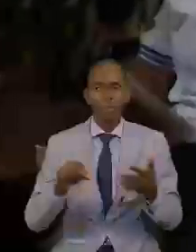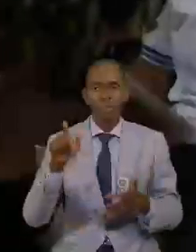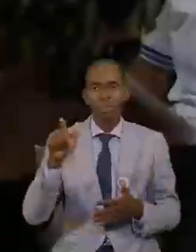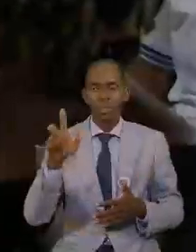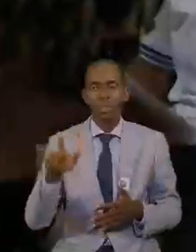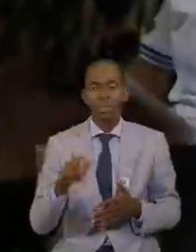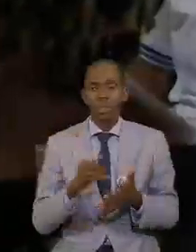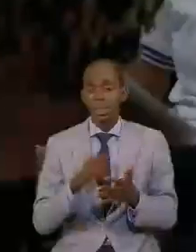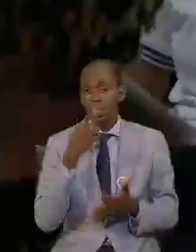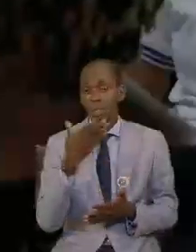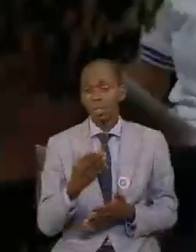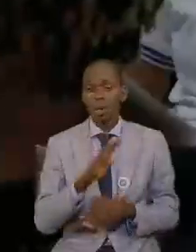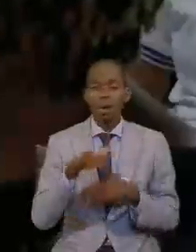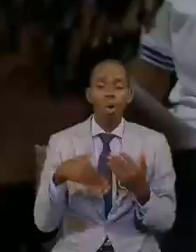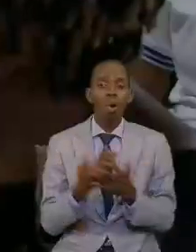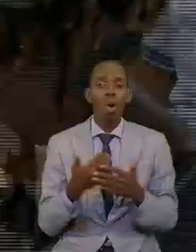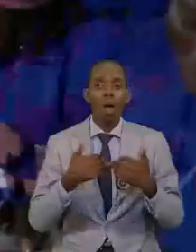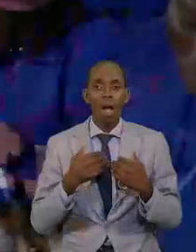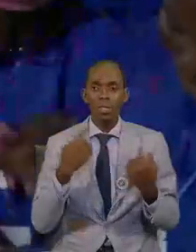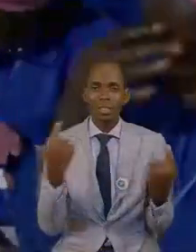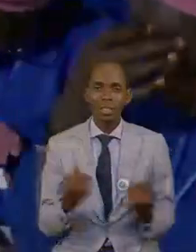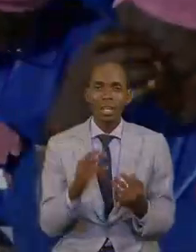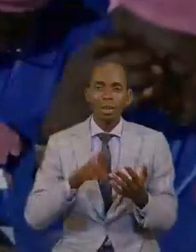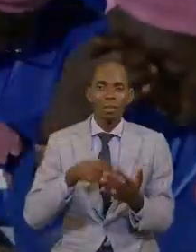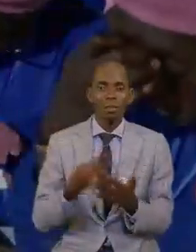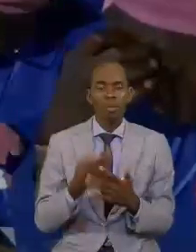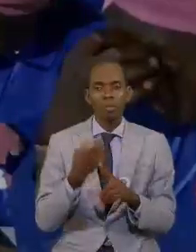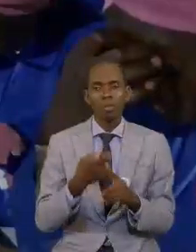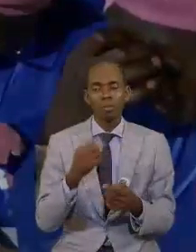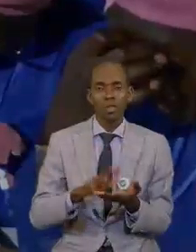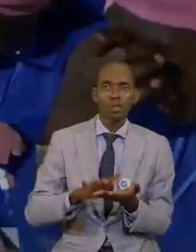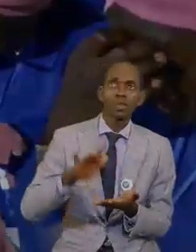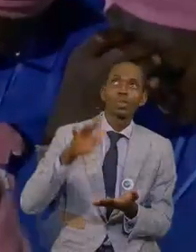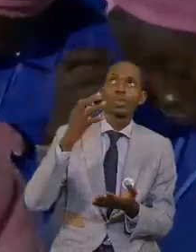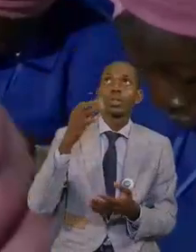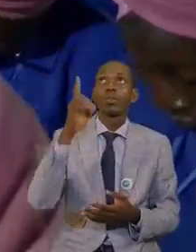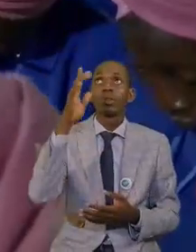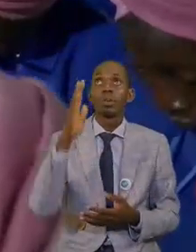23, it says, for all have sinned and come short of the glory of God.